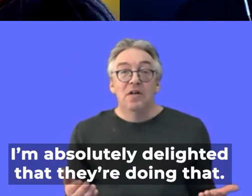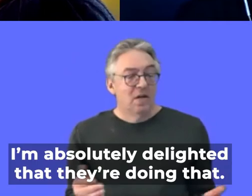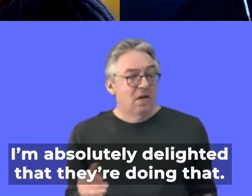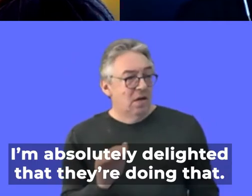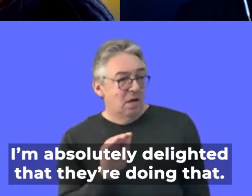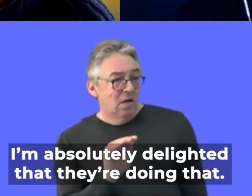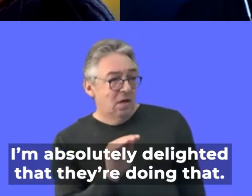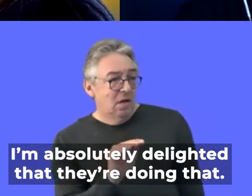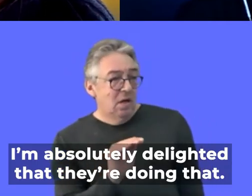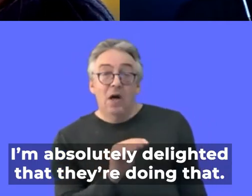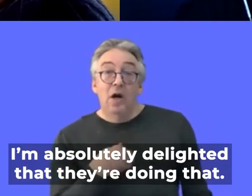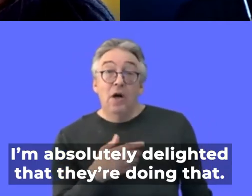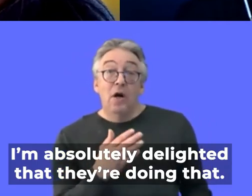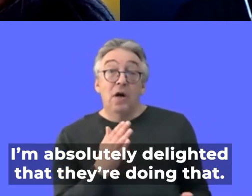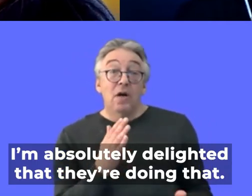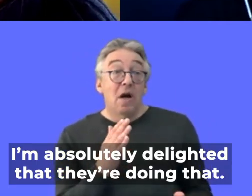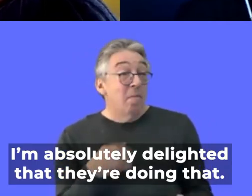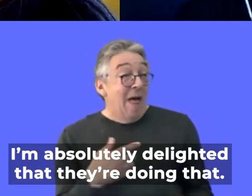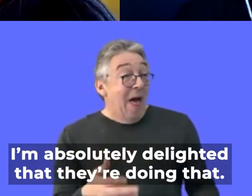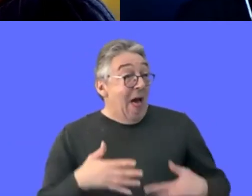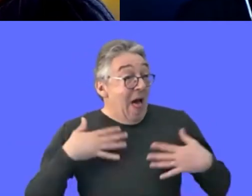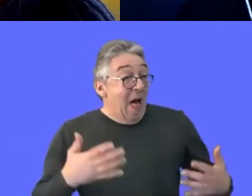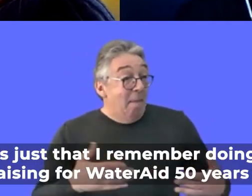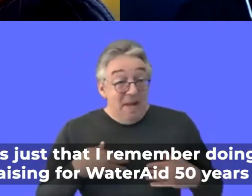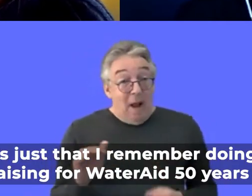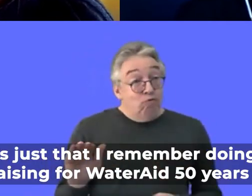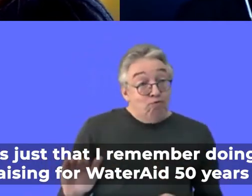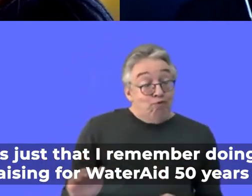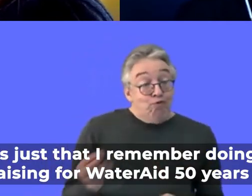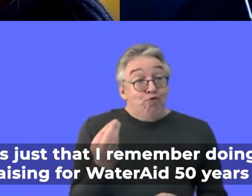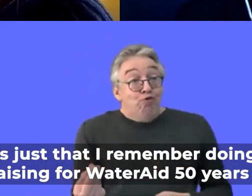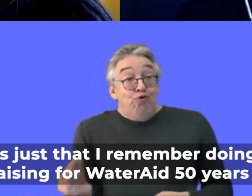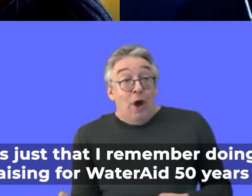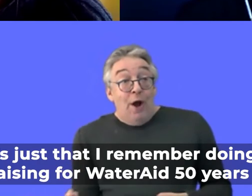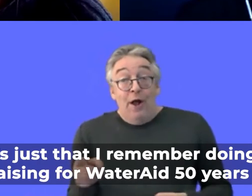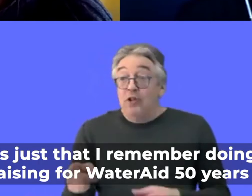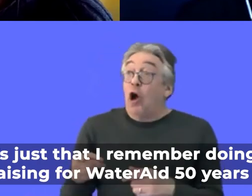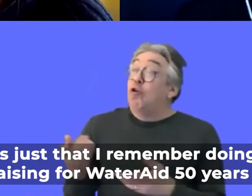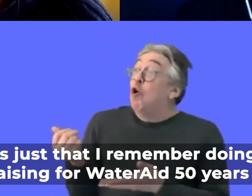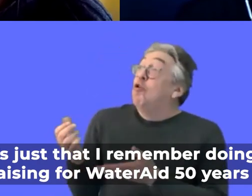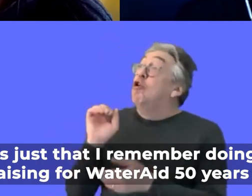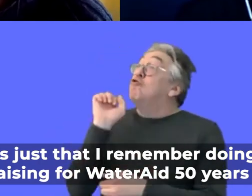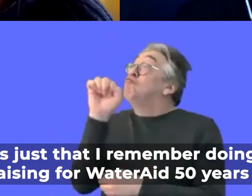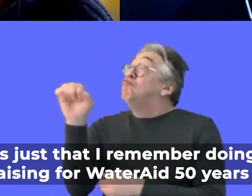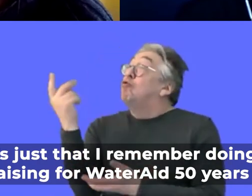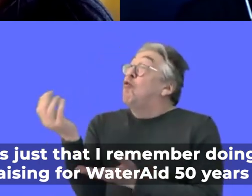I'm absolutely delighted that they're doing that. It's just that I remember doing fundraising for Water Aid 50 years ago.